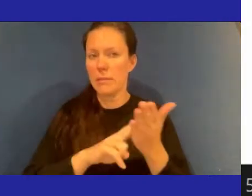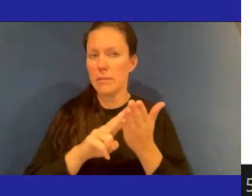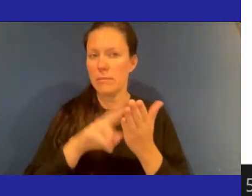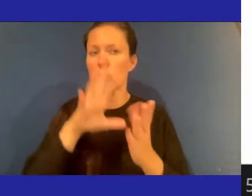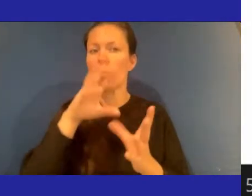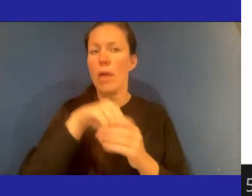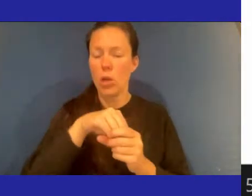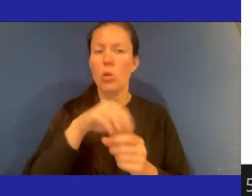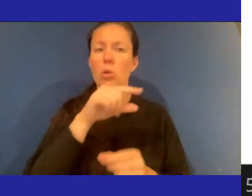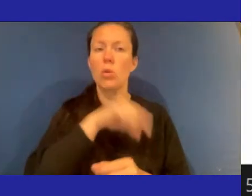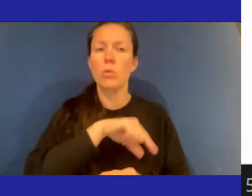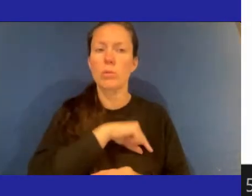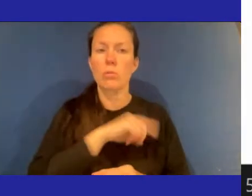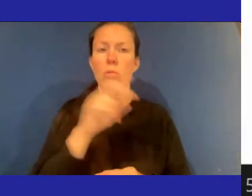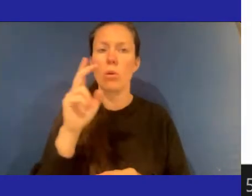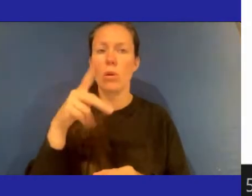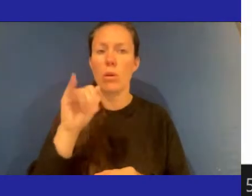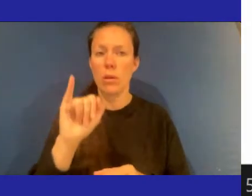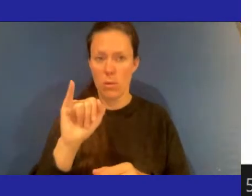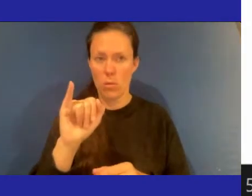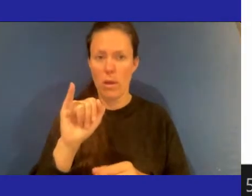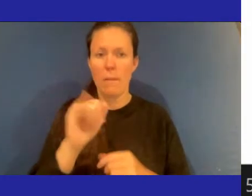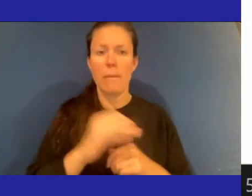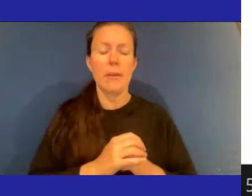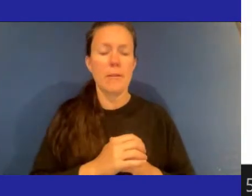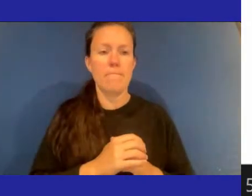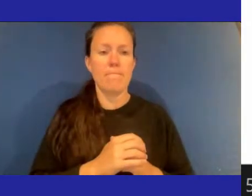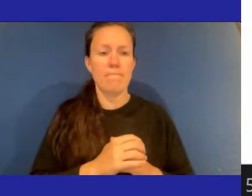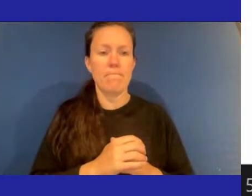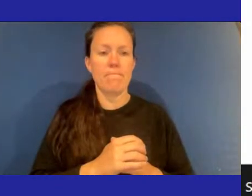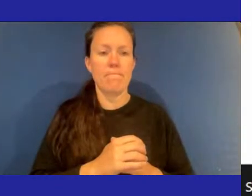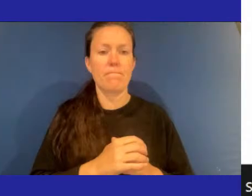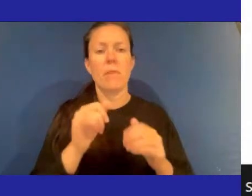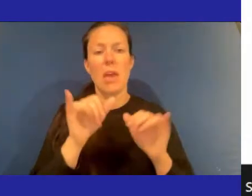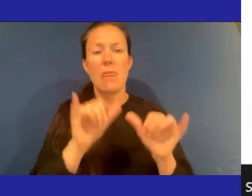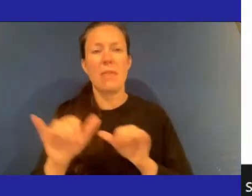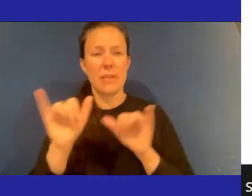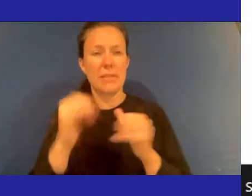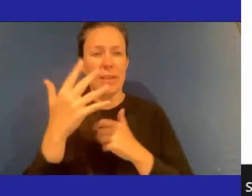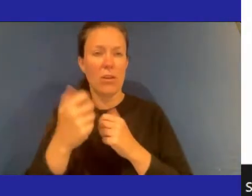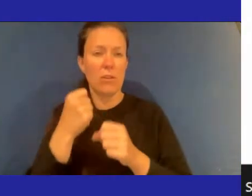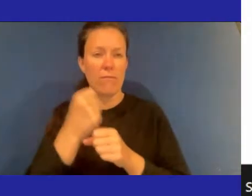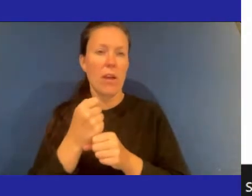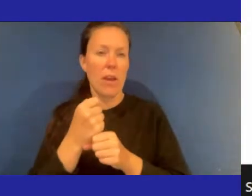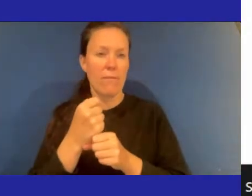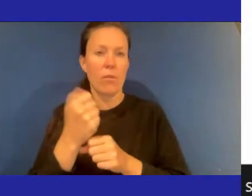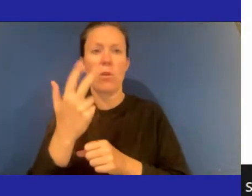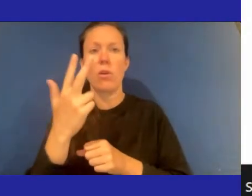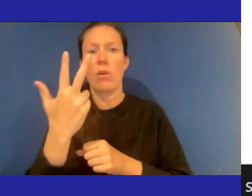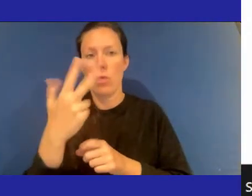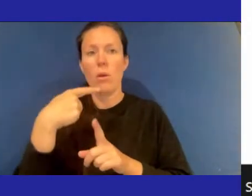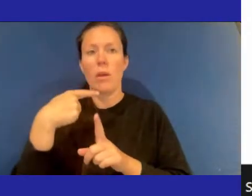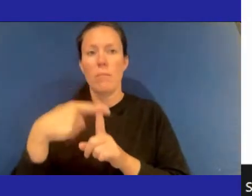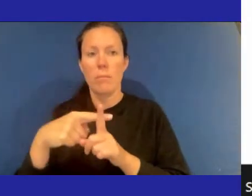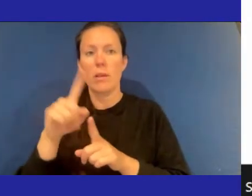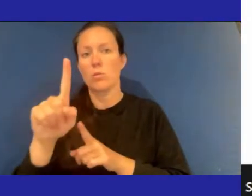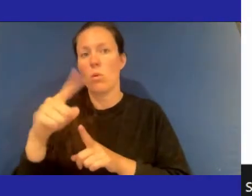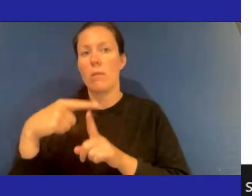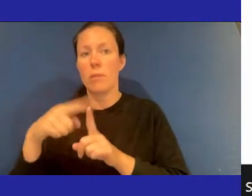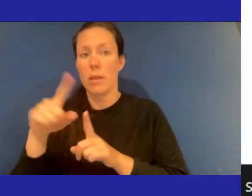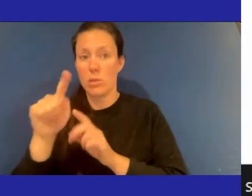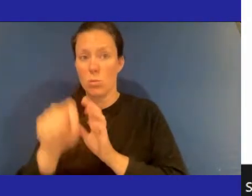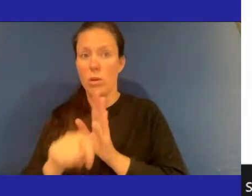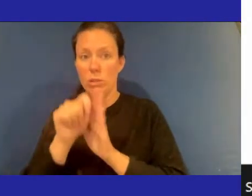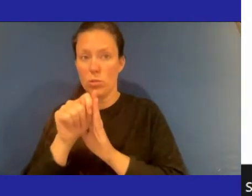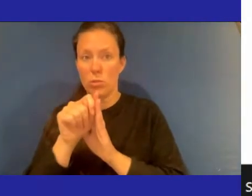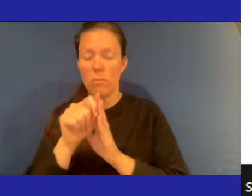KPIs with an incentive for meeting them, and a standard 5-year 3+1+1 term. The contract cost